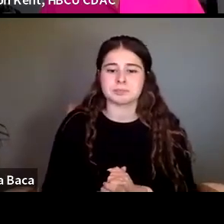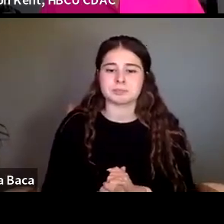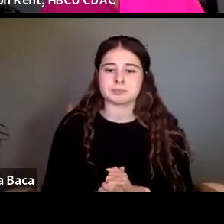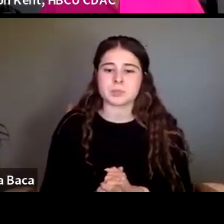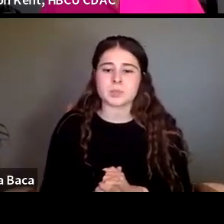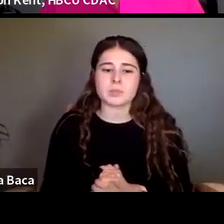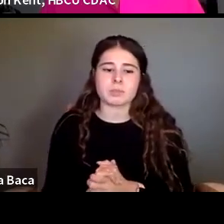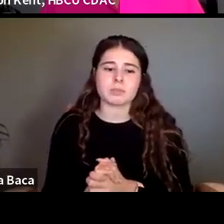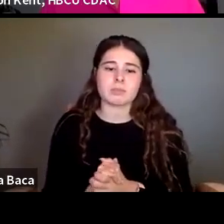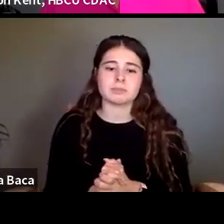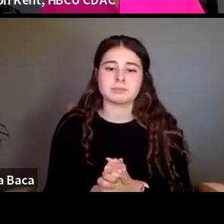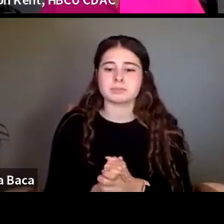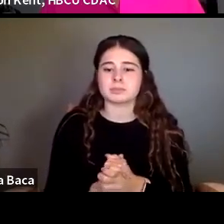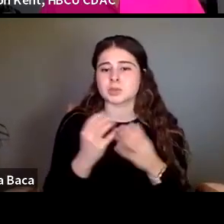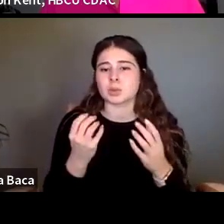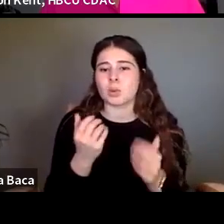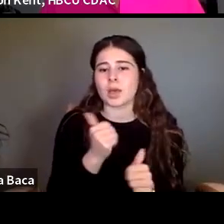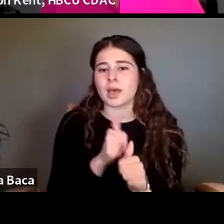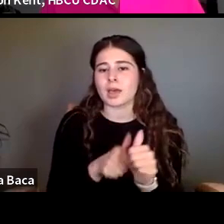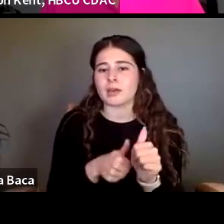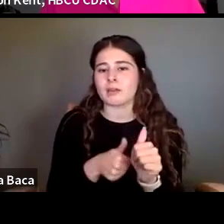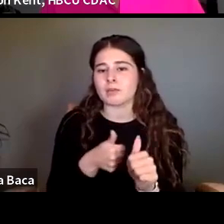of the financial